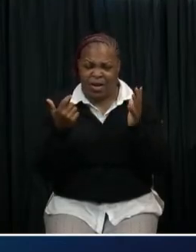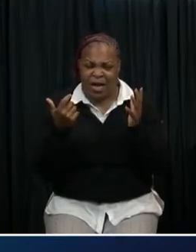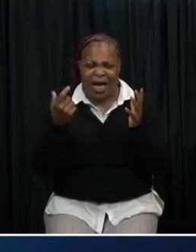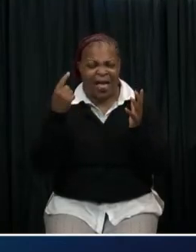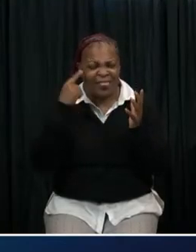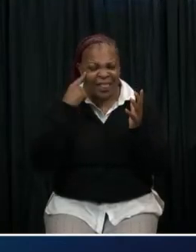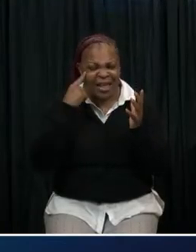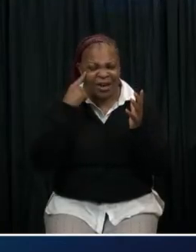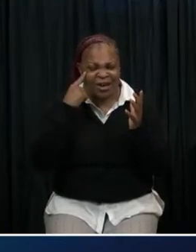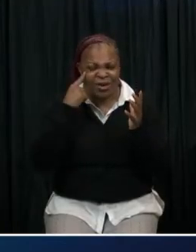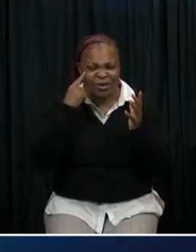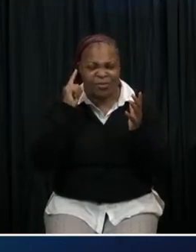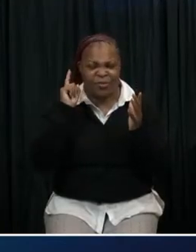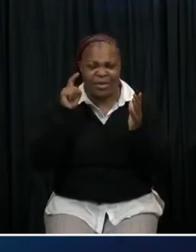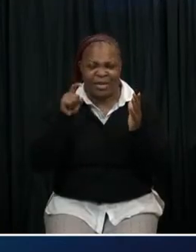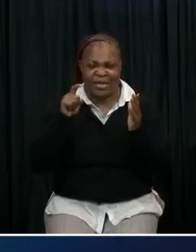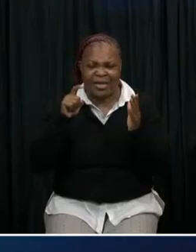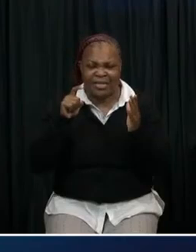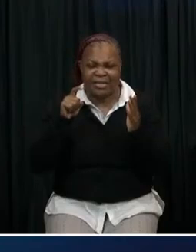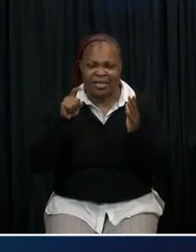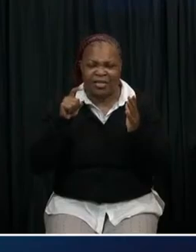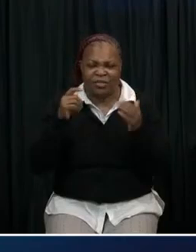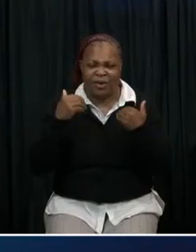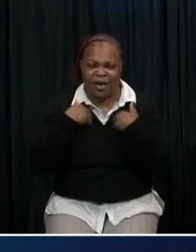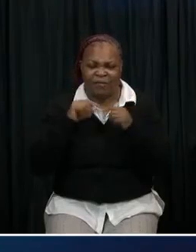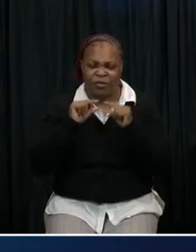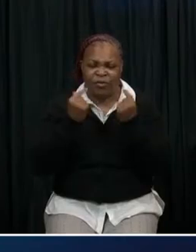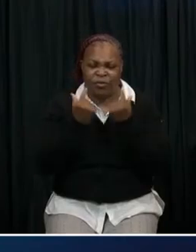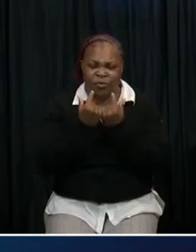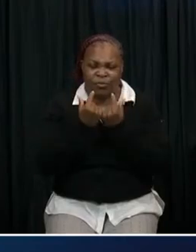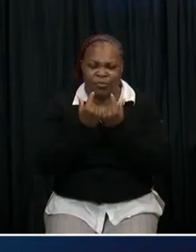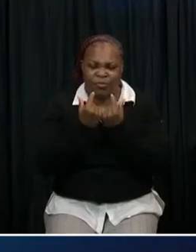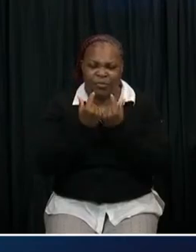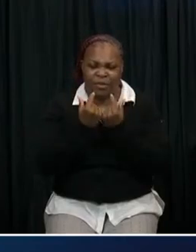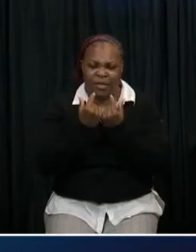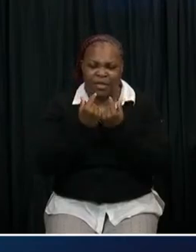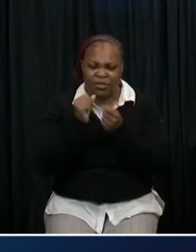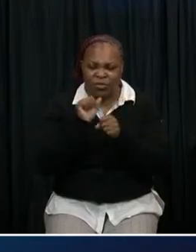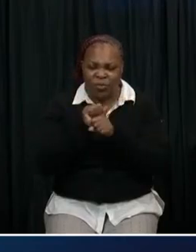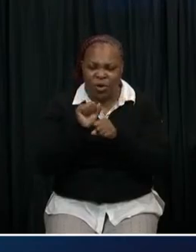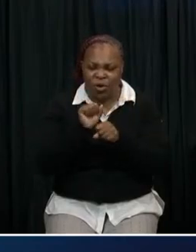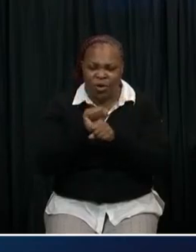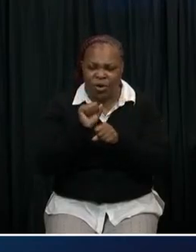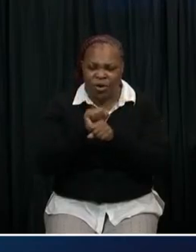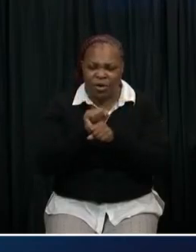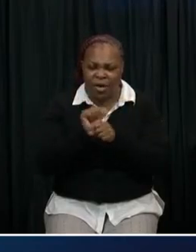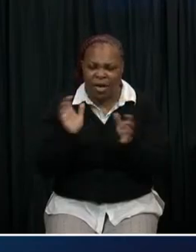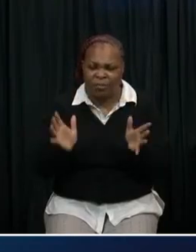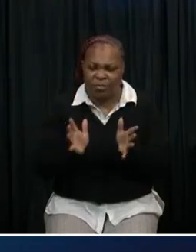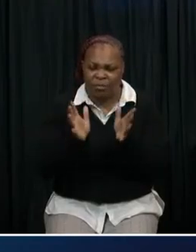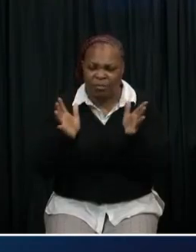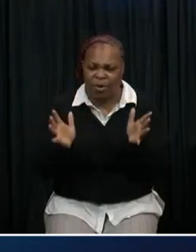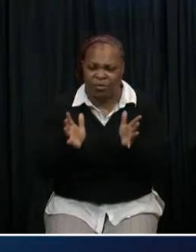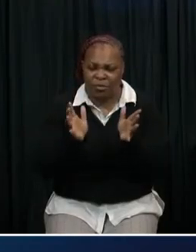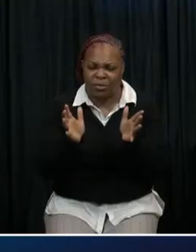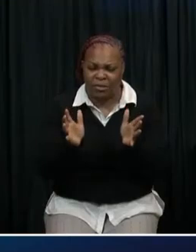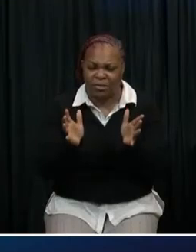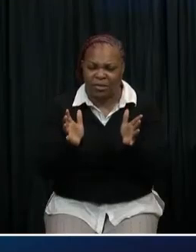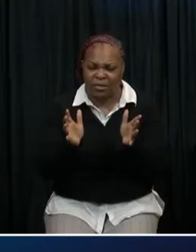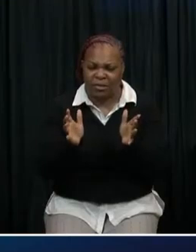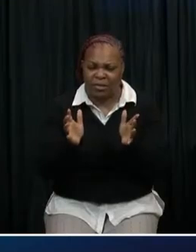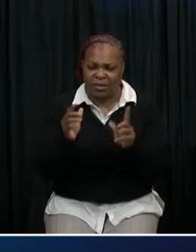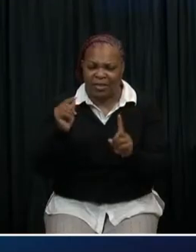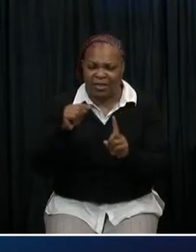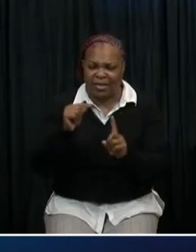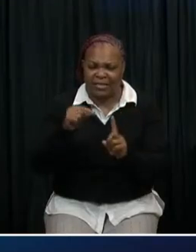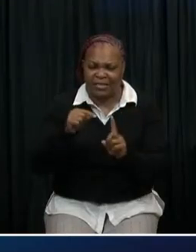appeal to the committee to look on it so that it can complement of what has been promoted and been done to